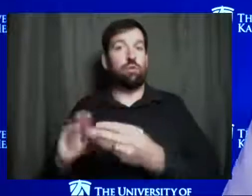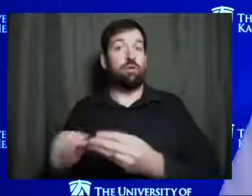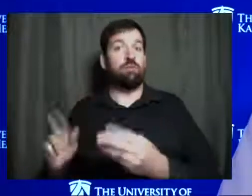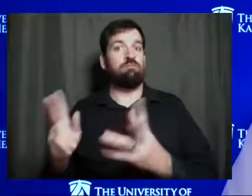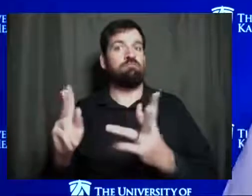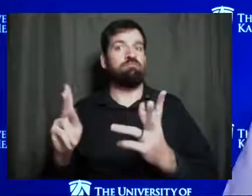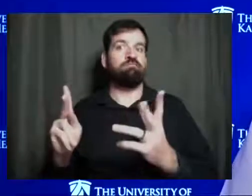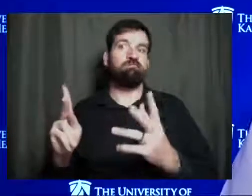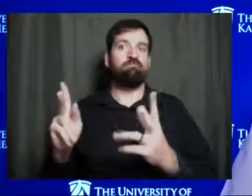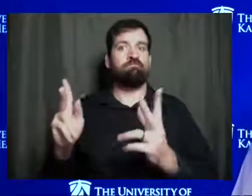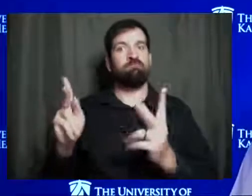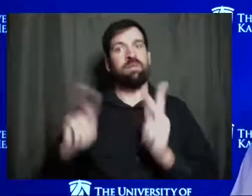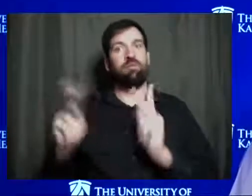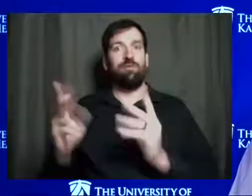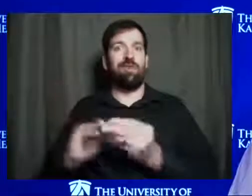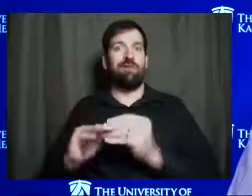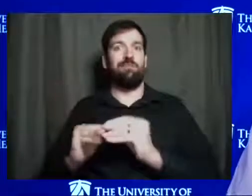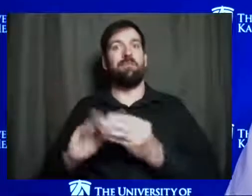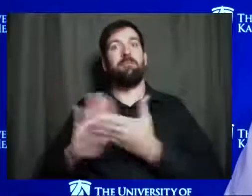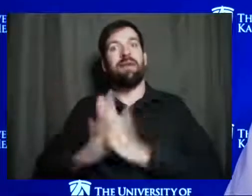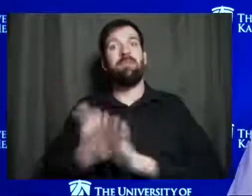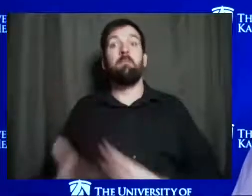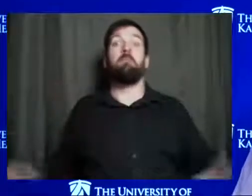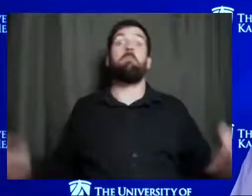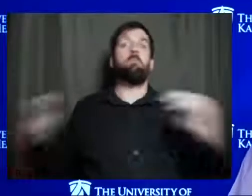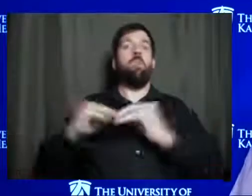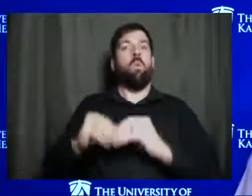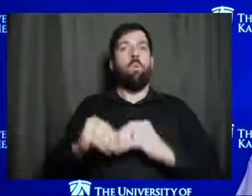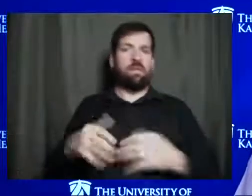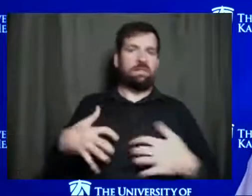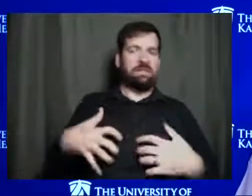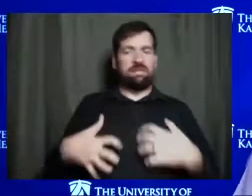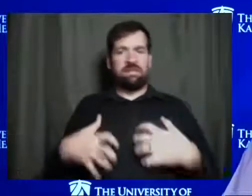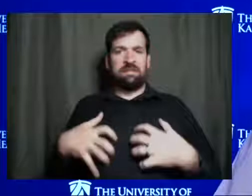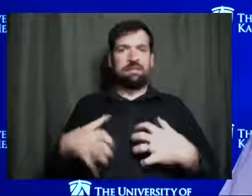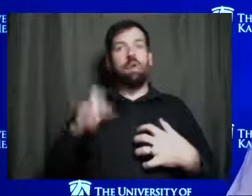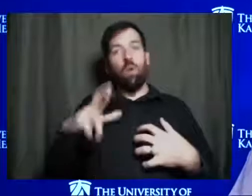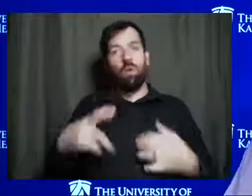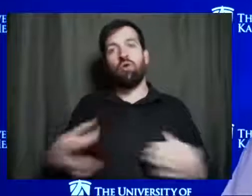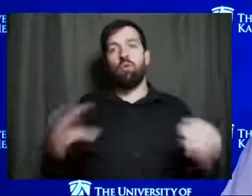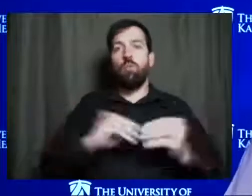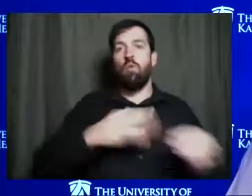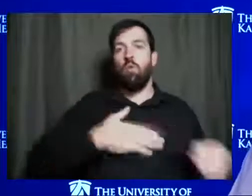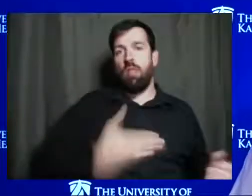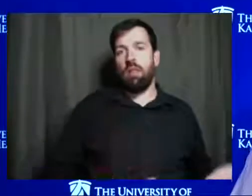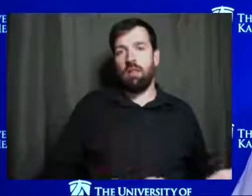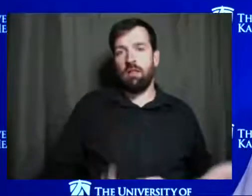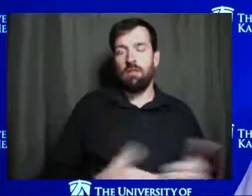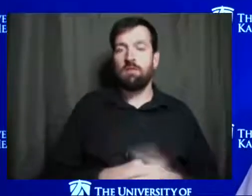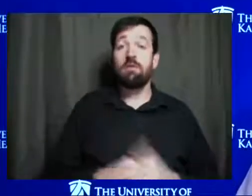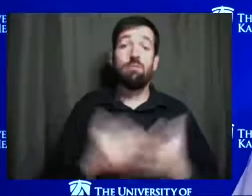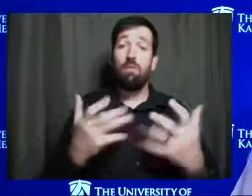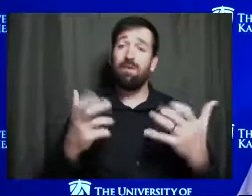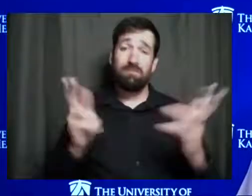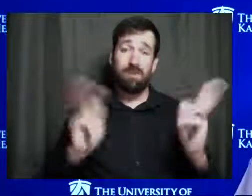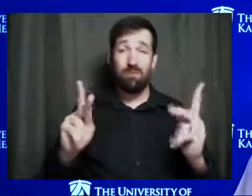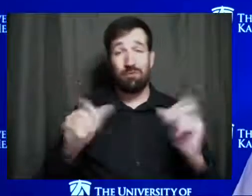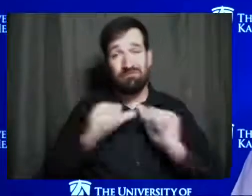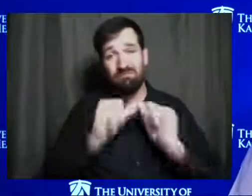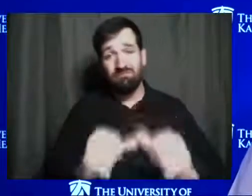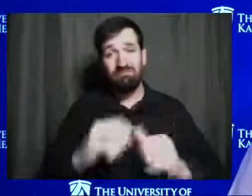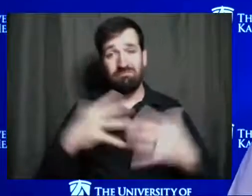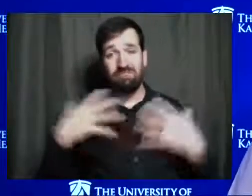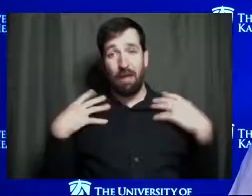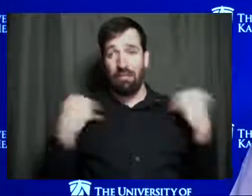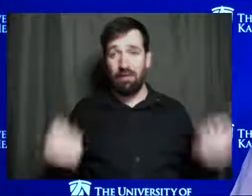will become more open to getting the vaccine. Overall, we just want people to continue to stay healthy. We know that